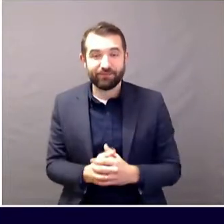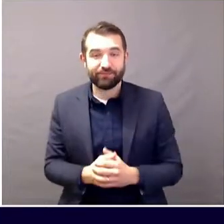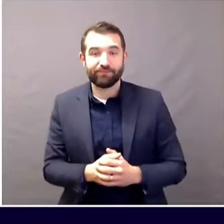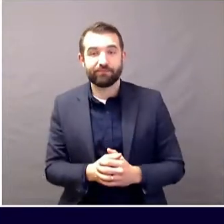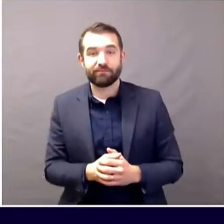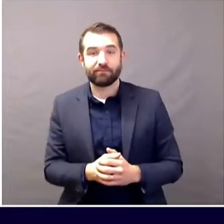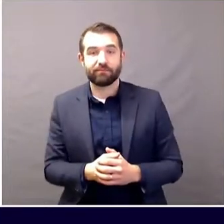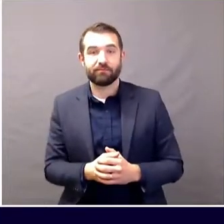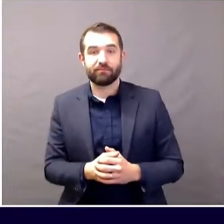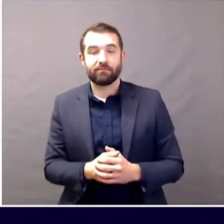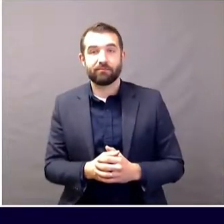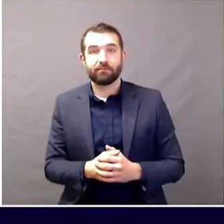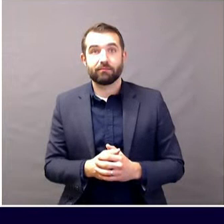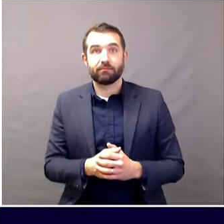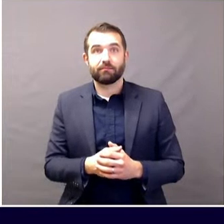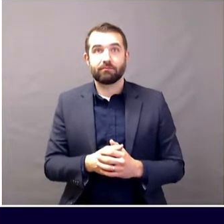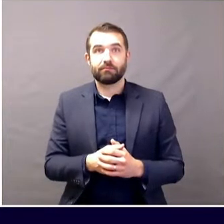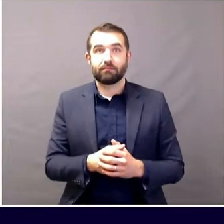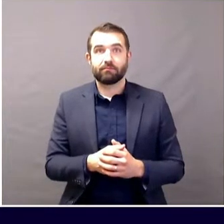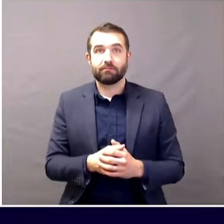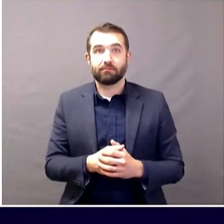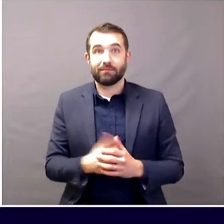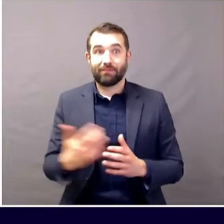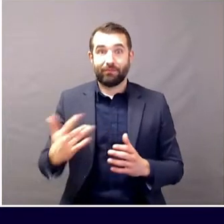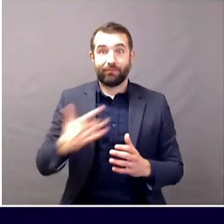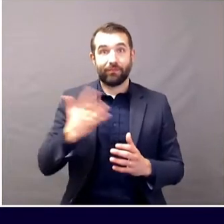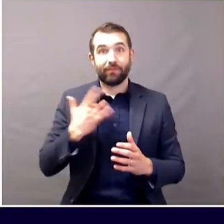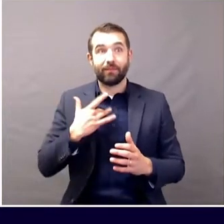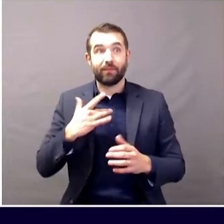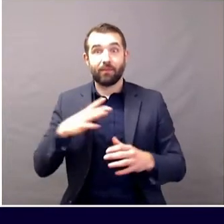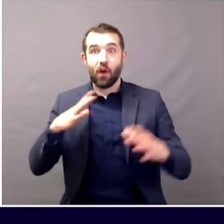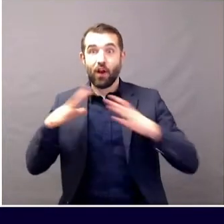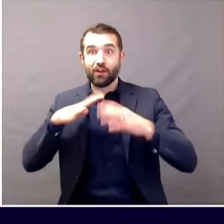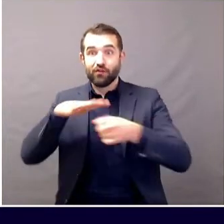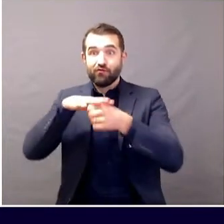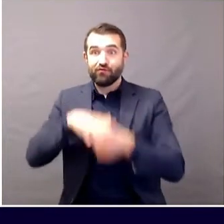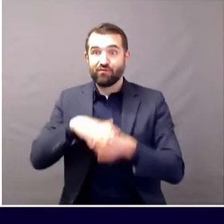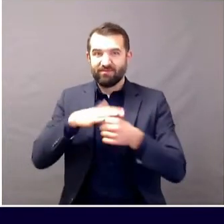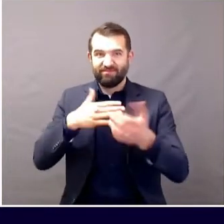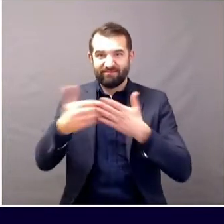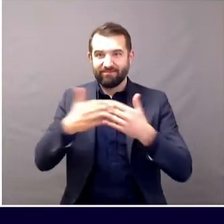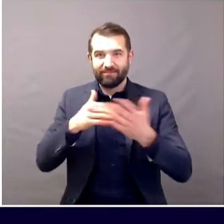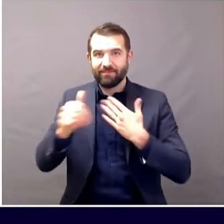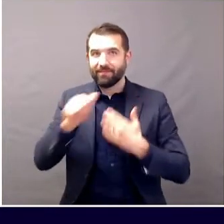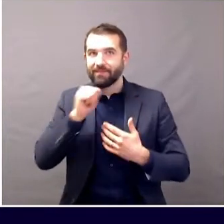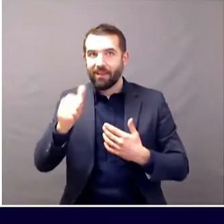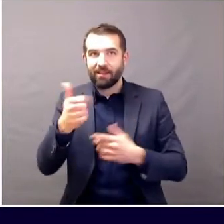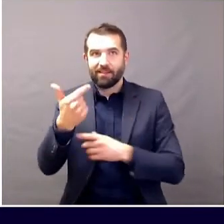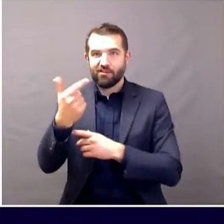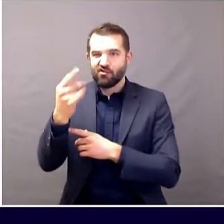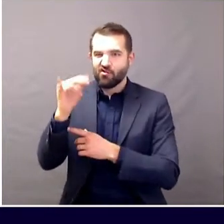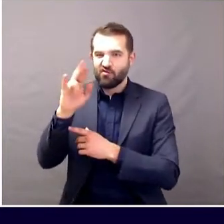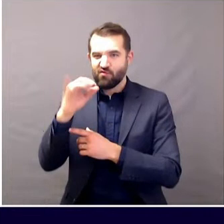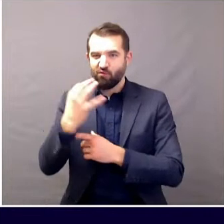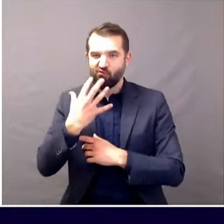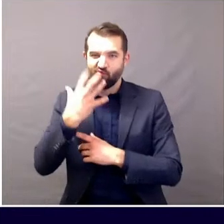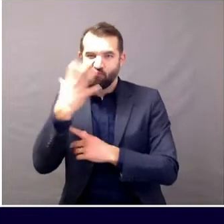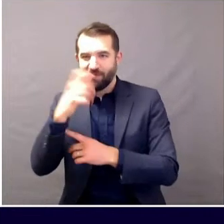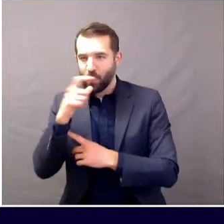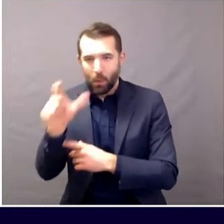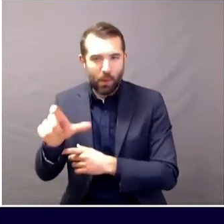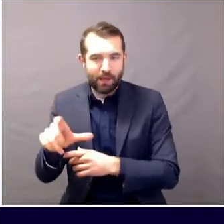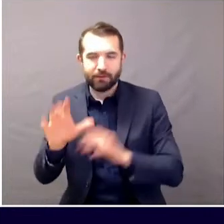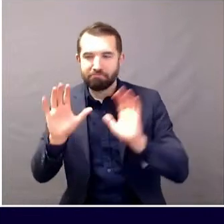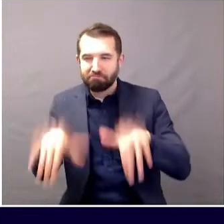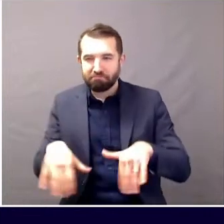even a Scrooge to find the holidays stressful either. There is such a thing as good stress for things that we find